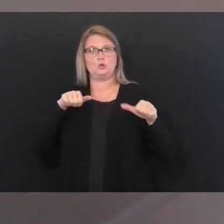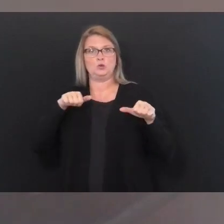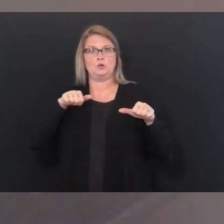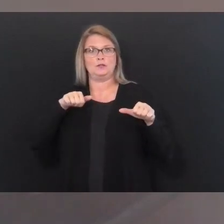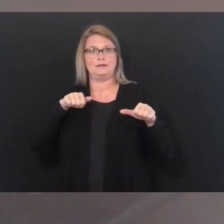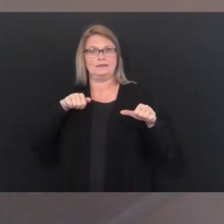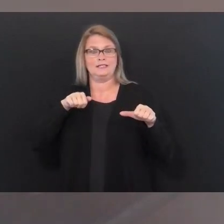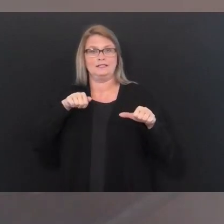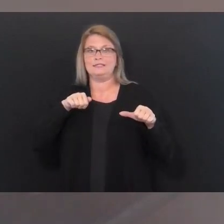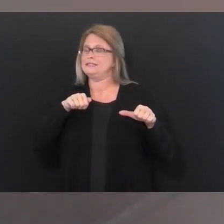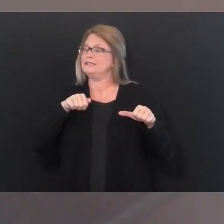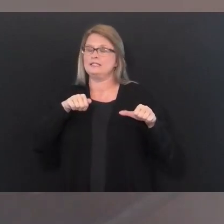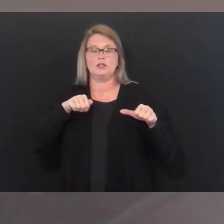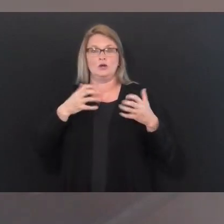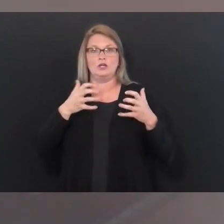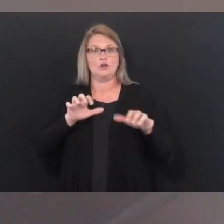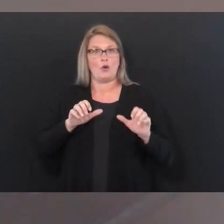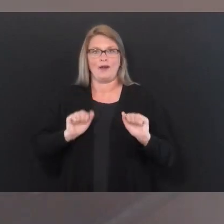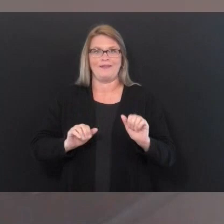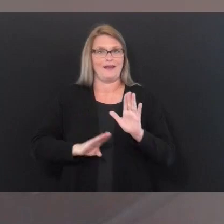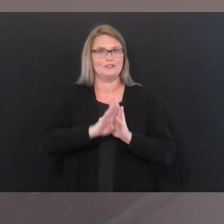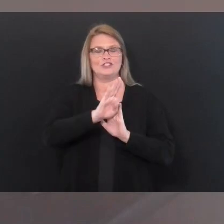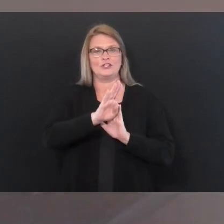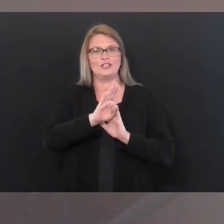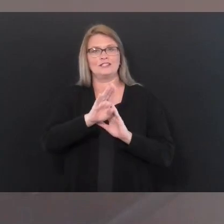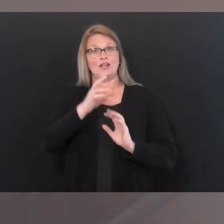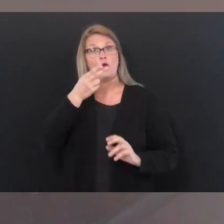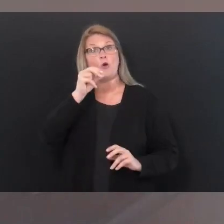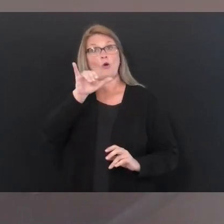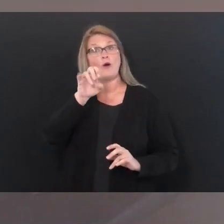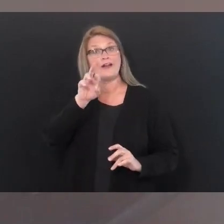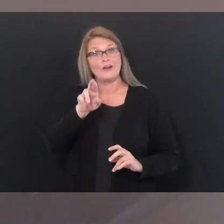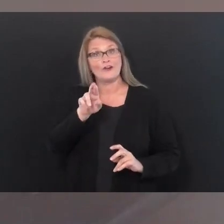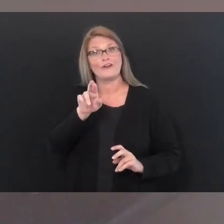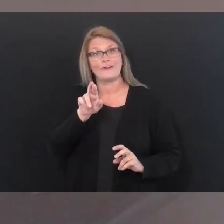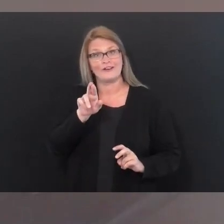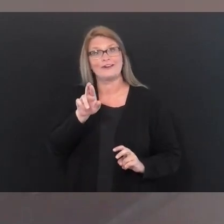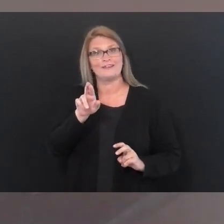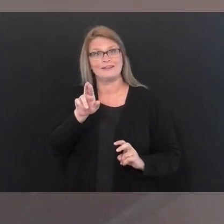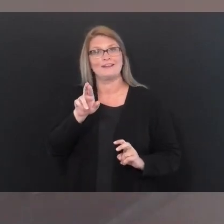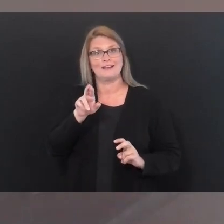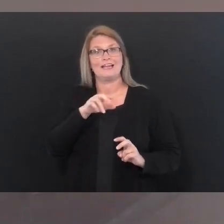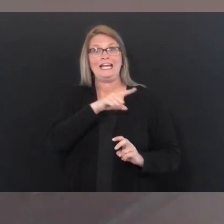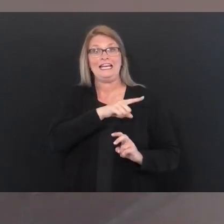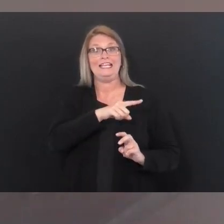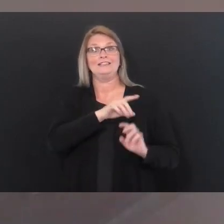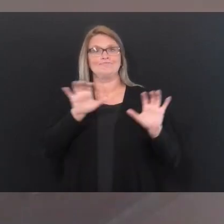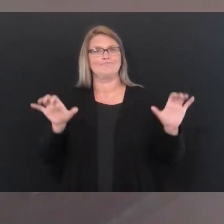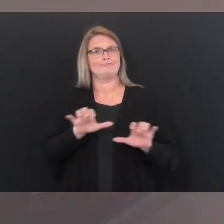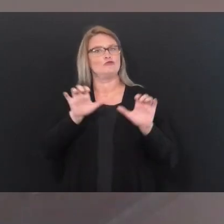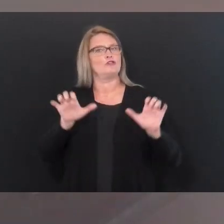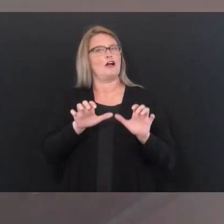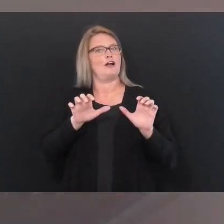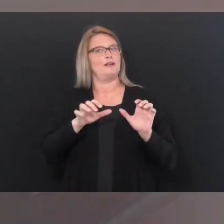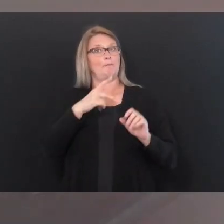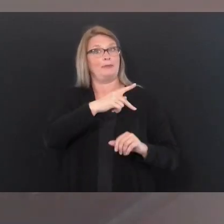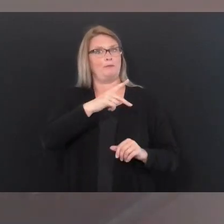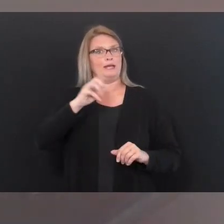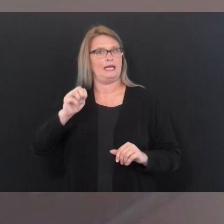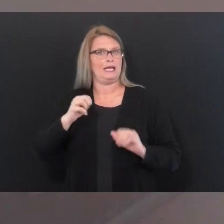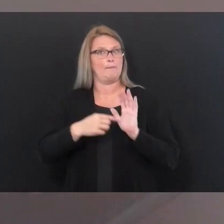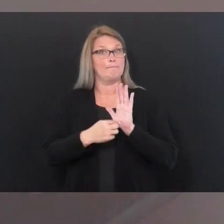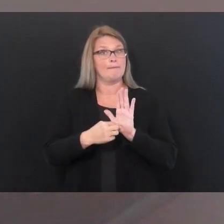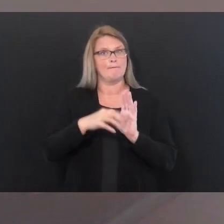capacity. So I know that General Hoyer does a lot of modeling with PPE, and certainly